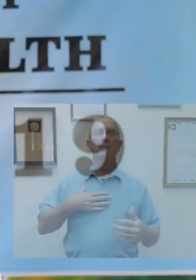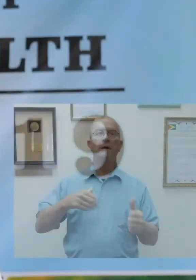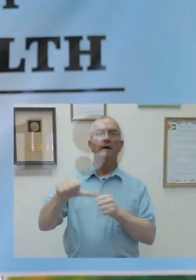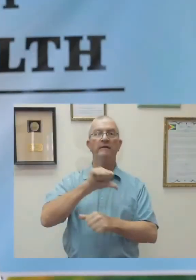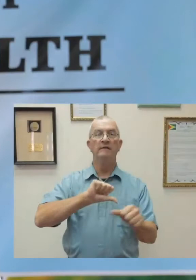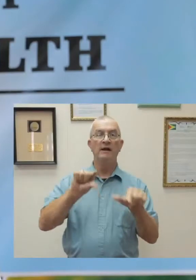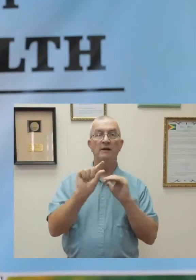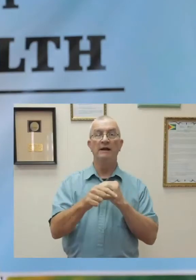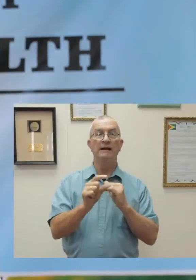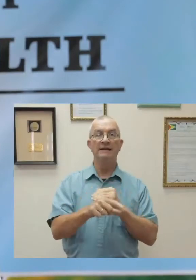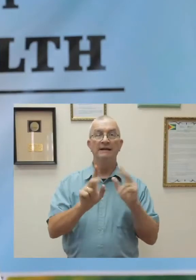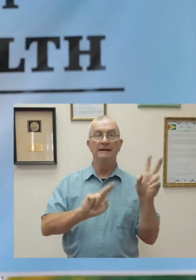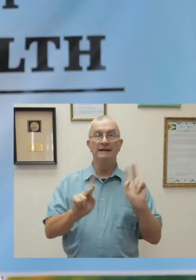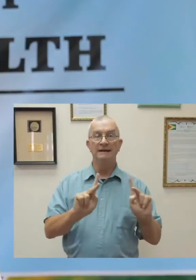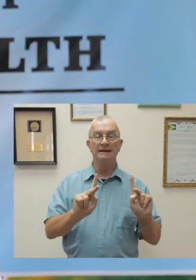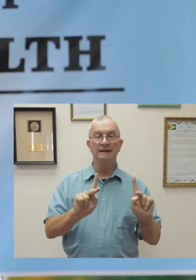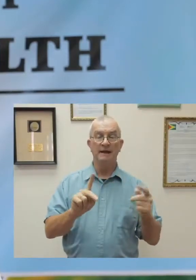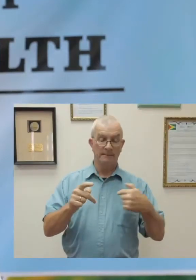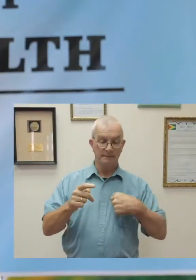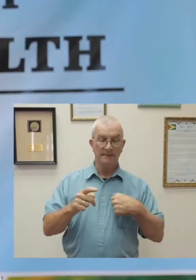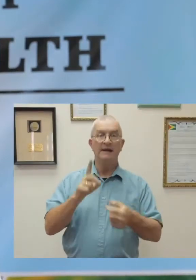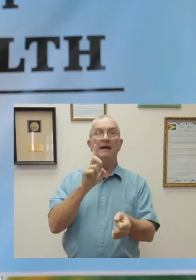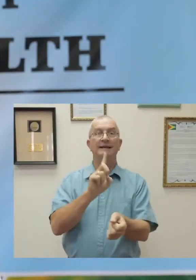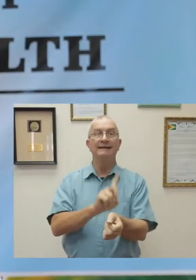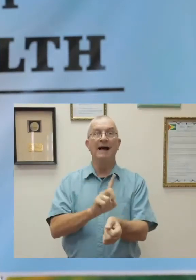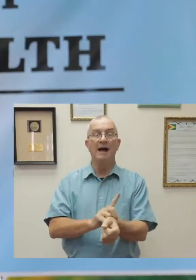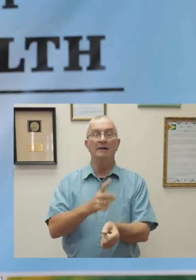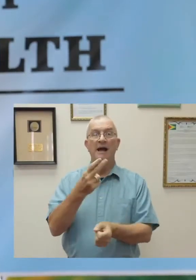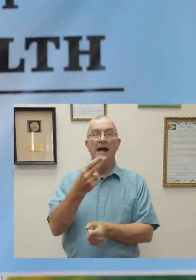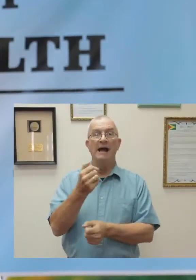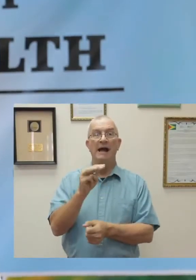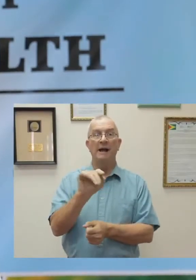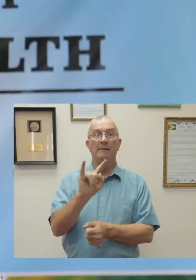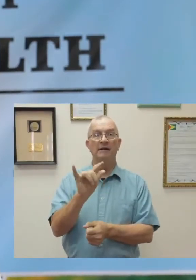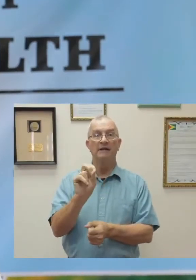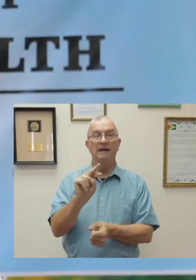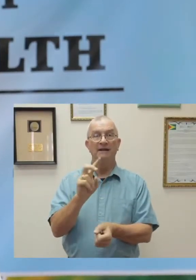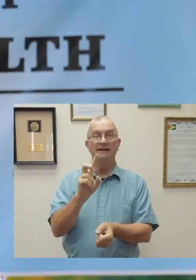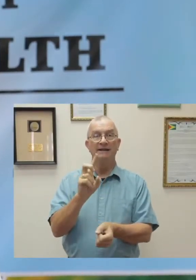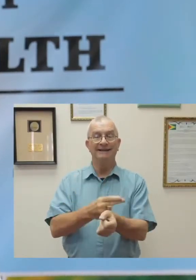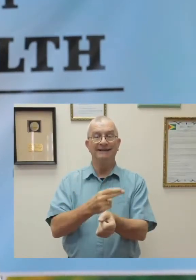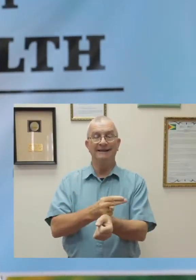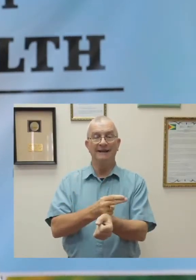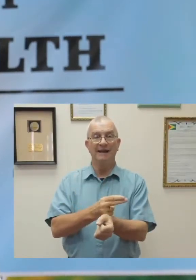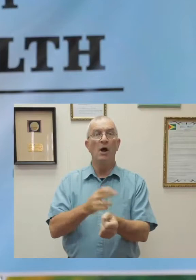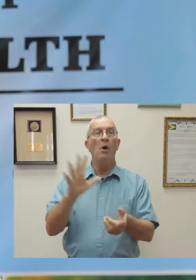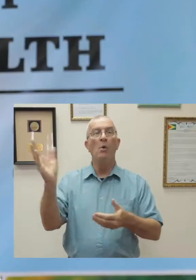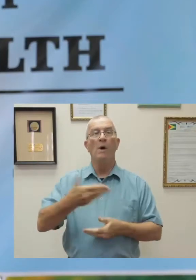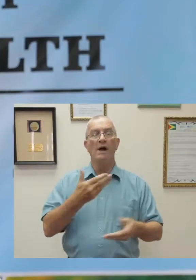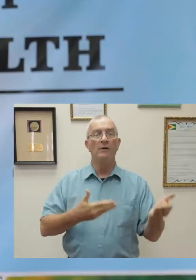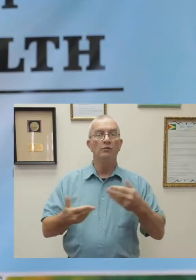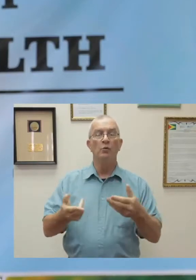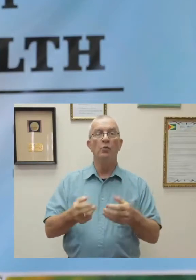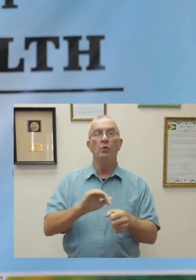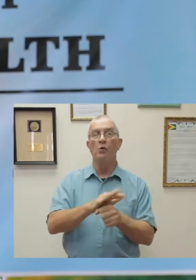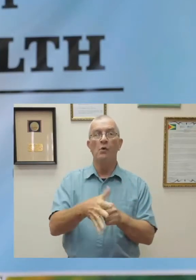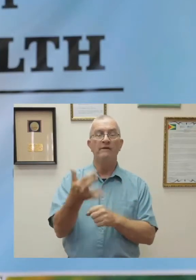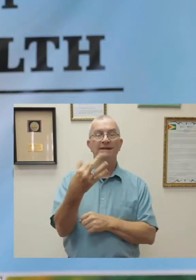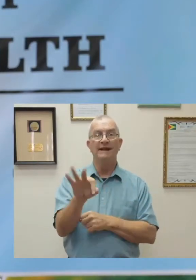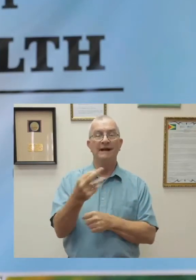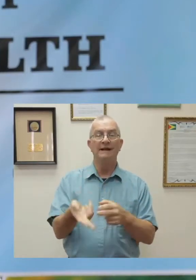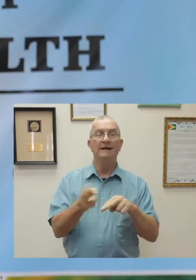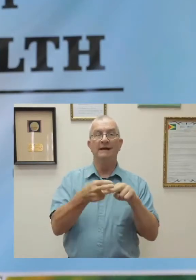My fellow Guyanese, I am Dr. Ertanisa Hamilton, and welcome to today's